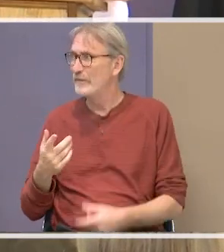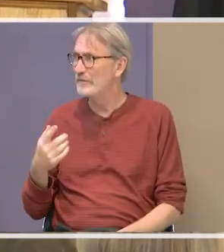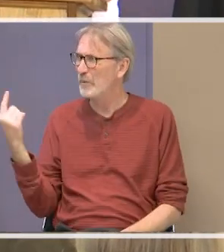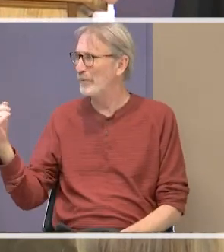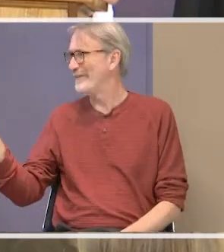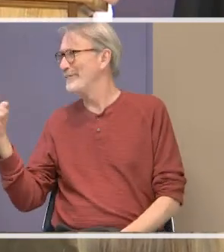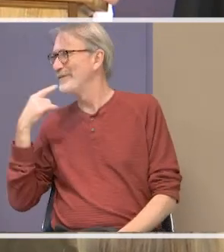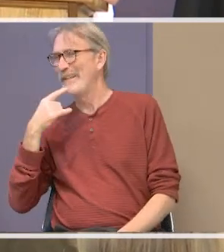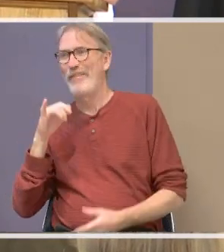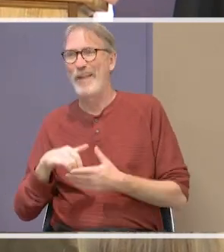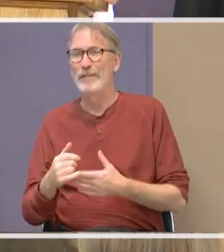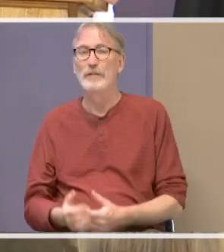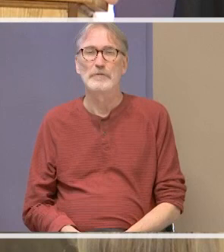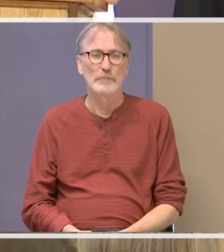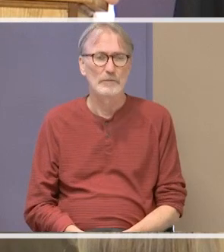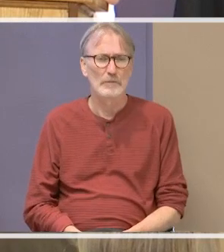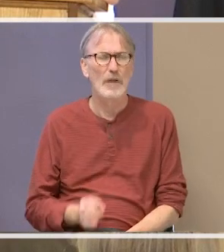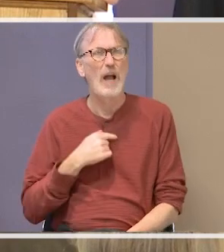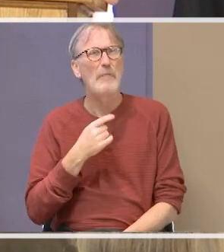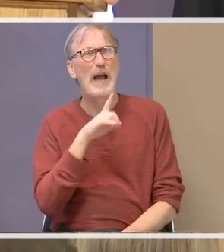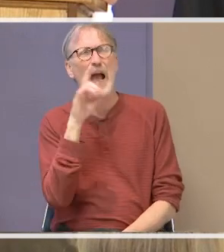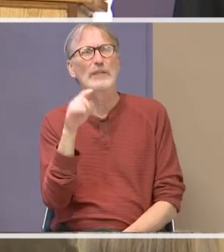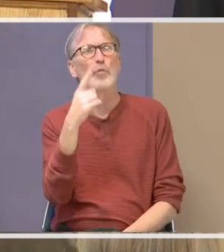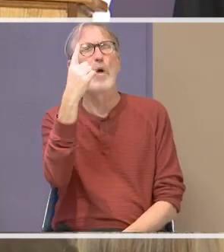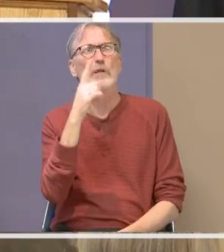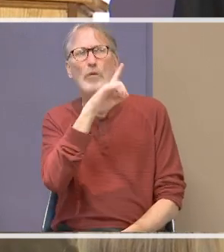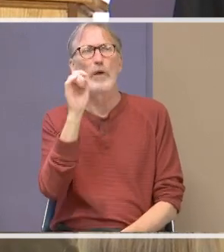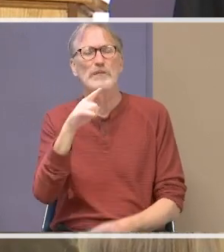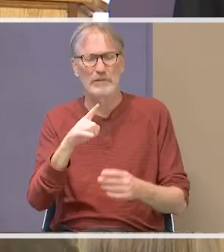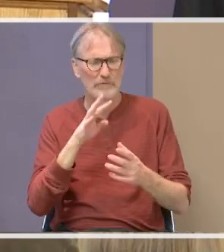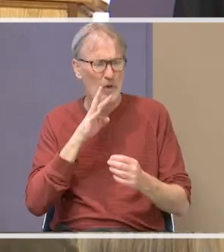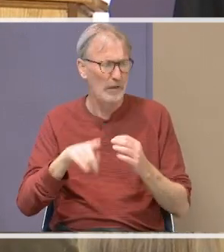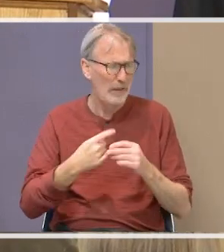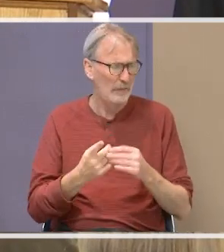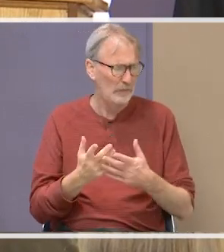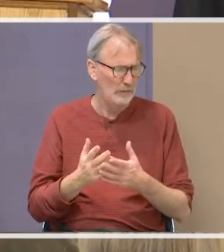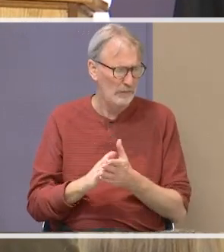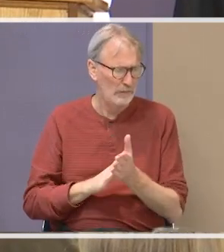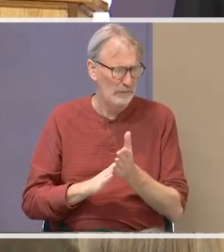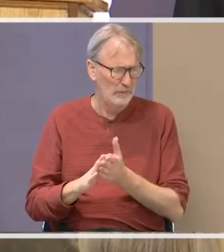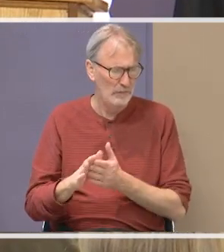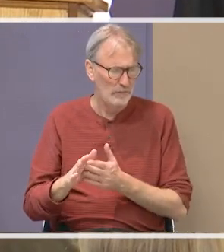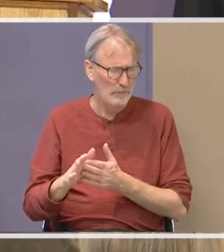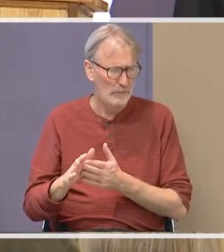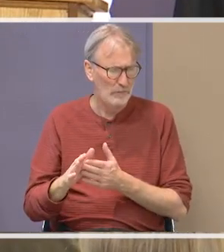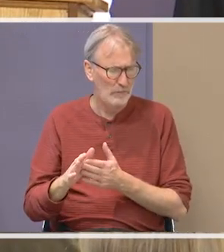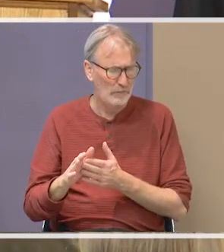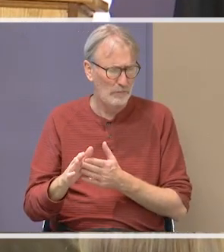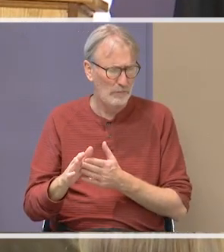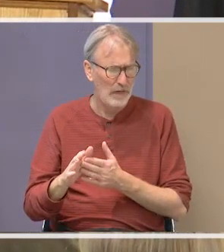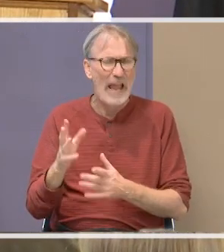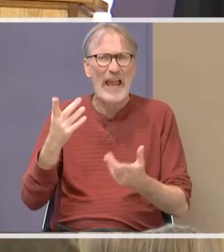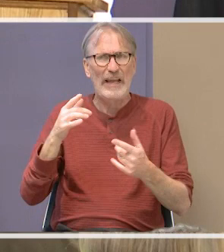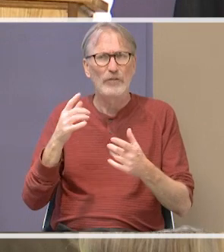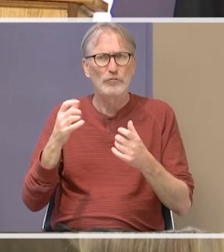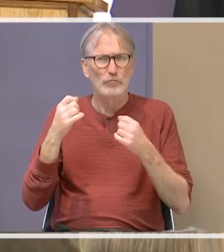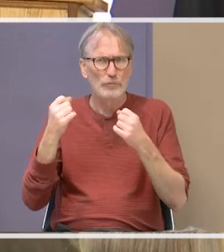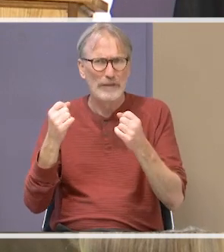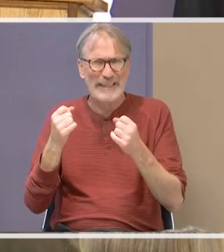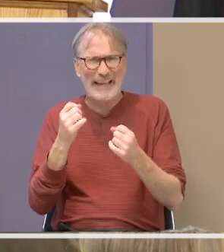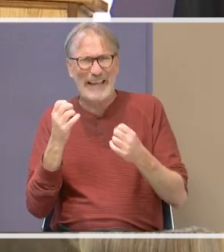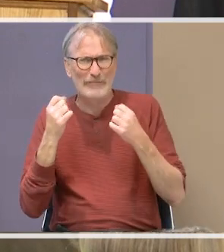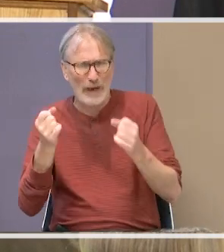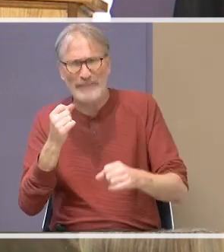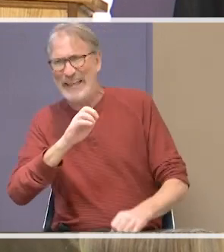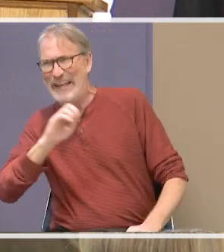said. I just wanted to ask one question regarding when you're, I guess, going east on Forbes, you